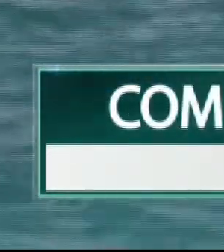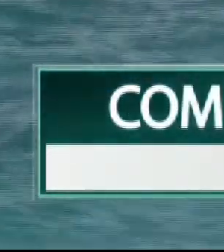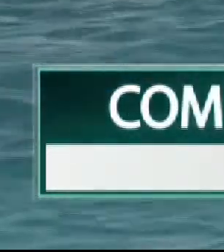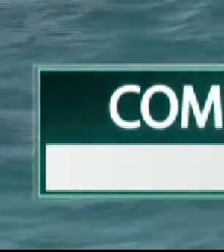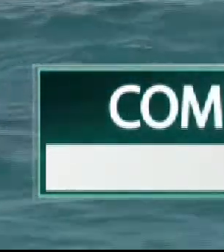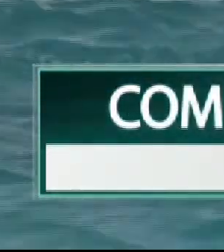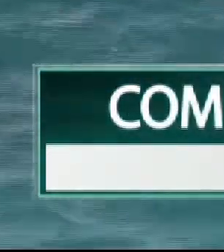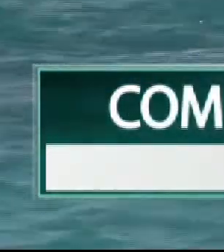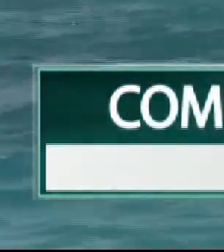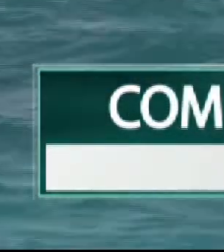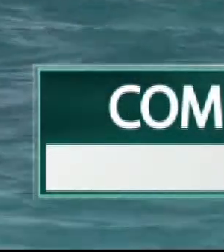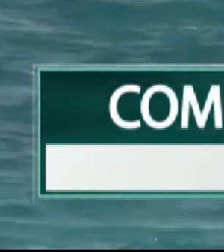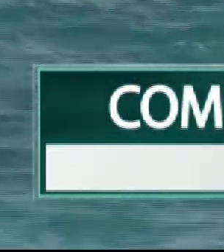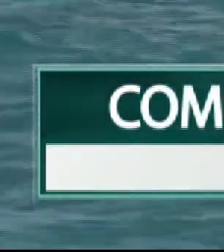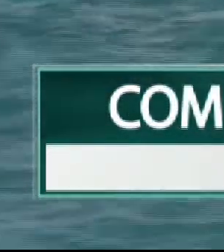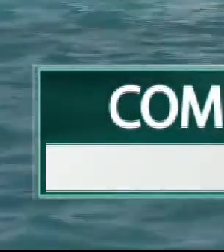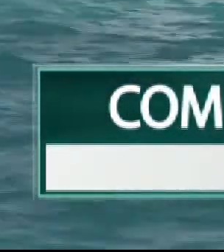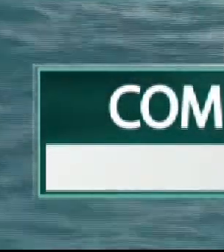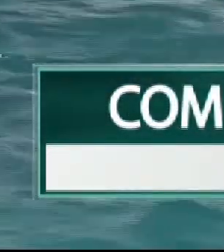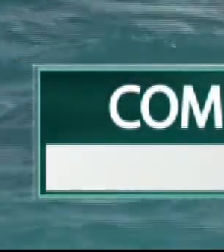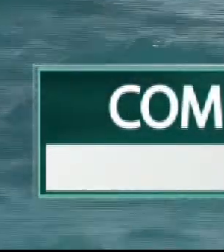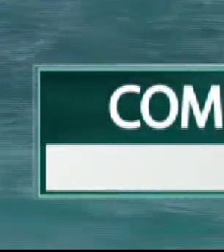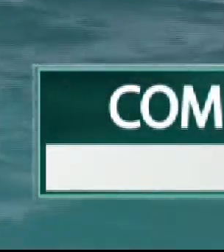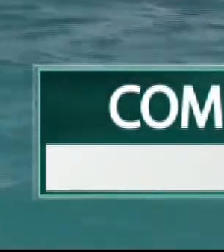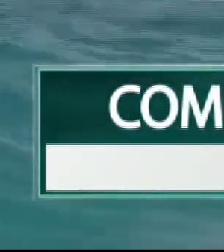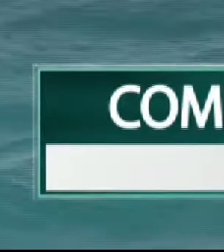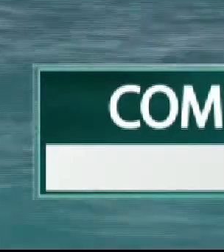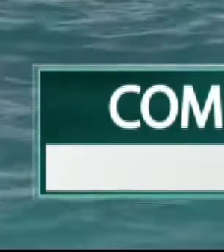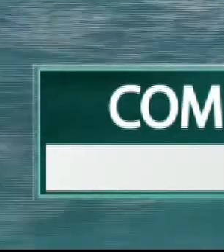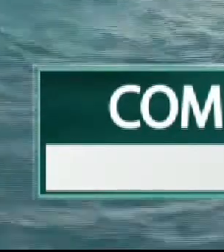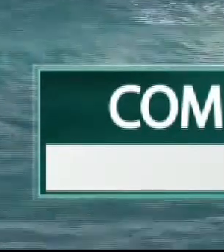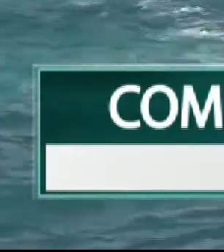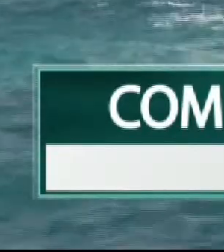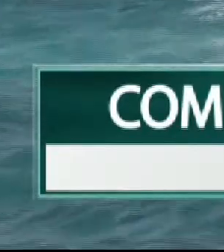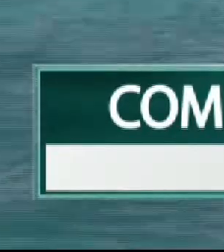Find out who won the Bull Ridge Regatta. You're watching the Bahamas tonight.